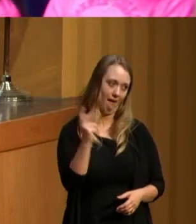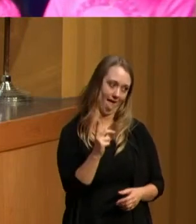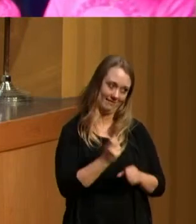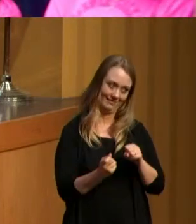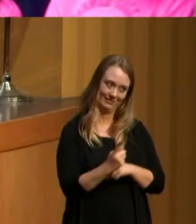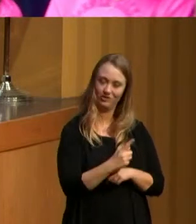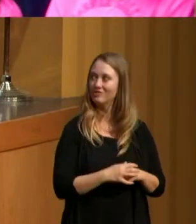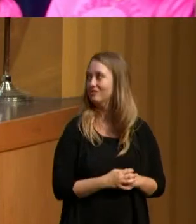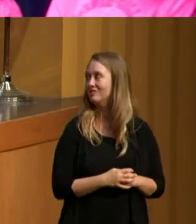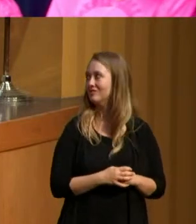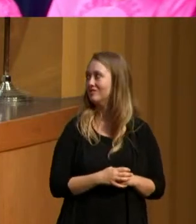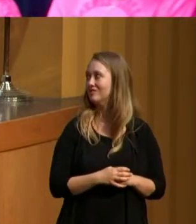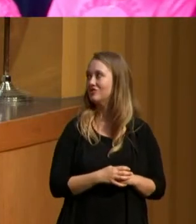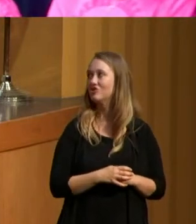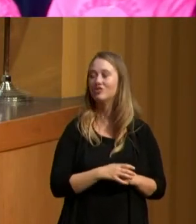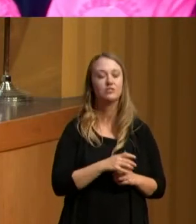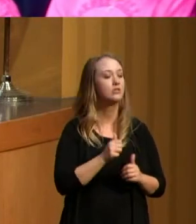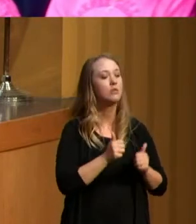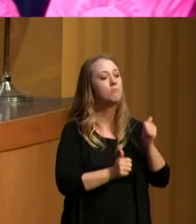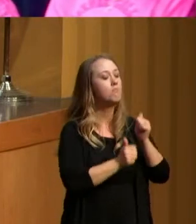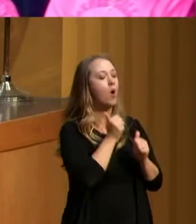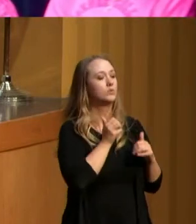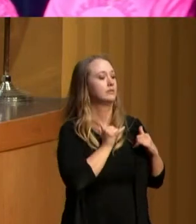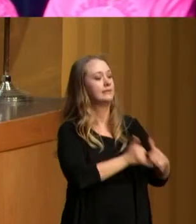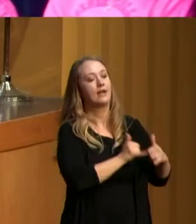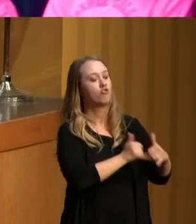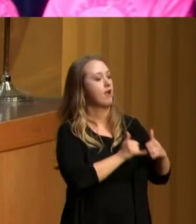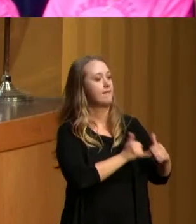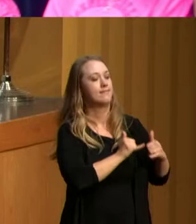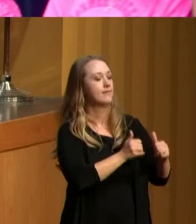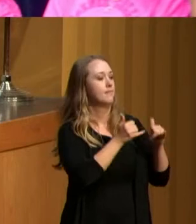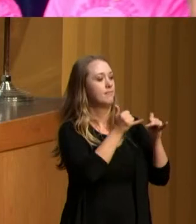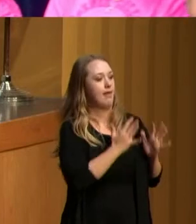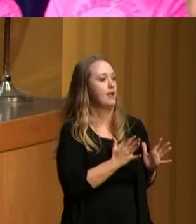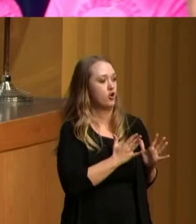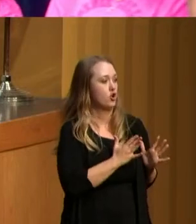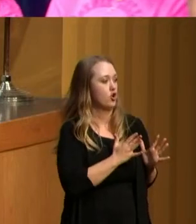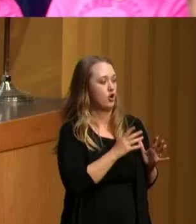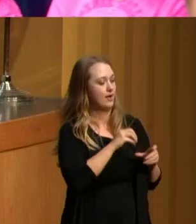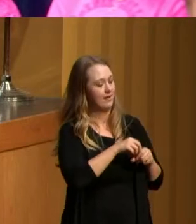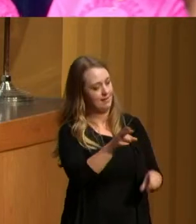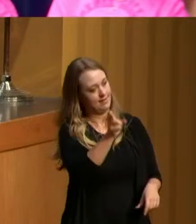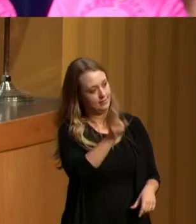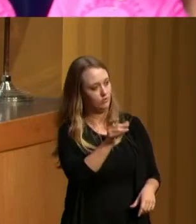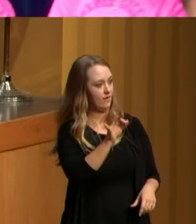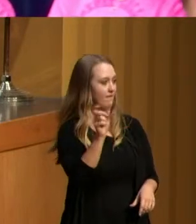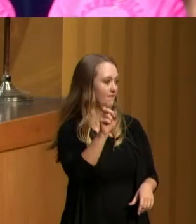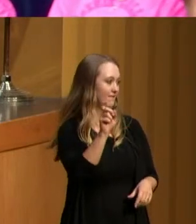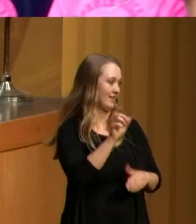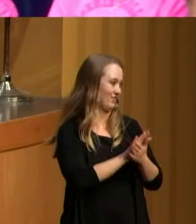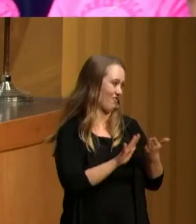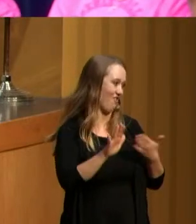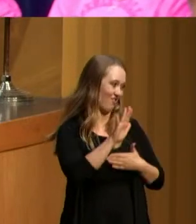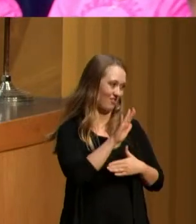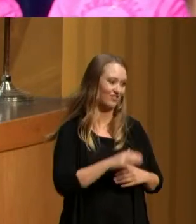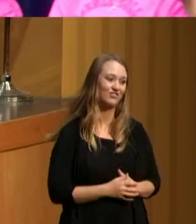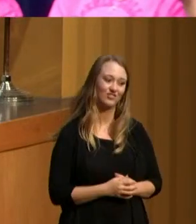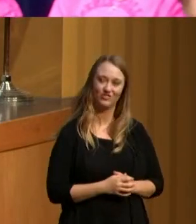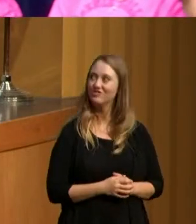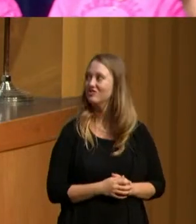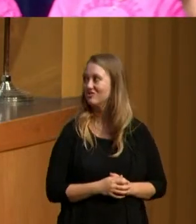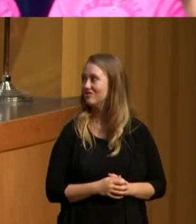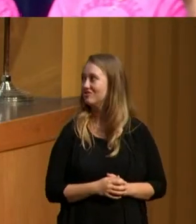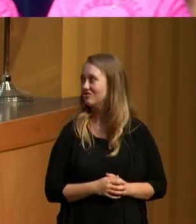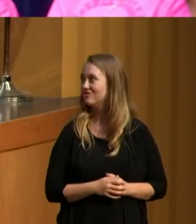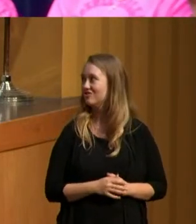And the most decorated player and pitcher ever in the history of Phoenix College. And her